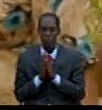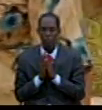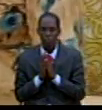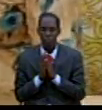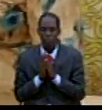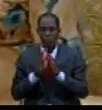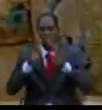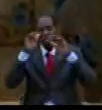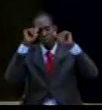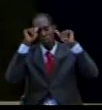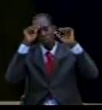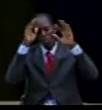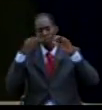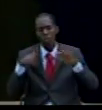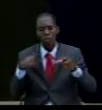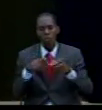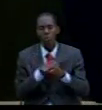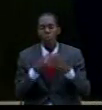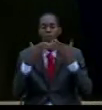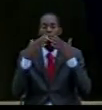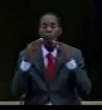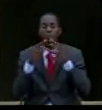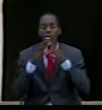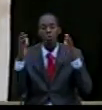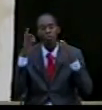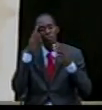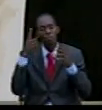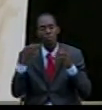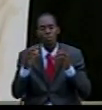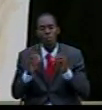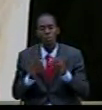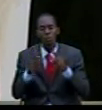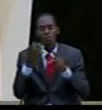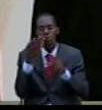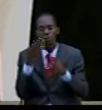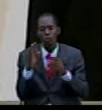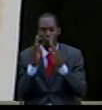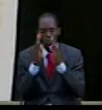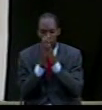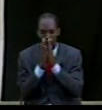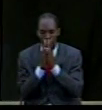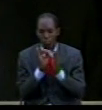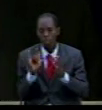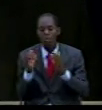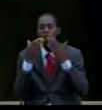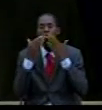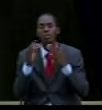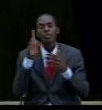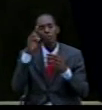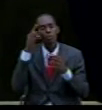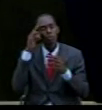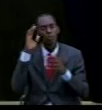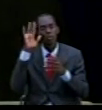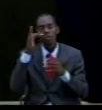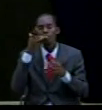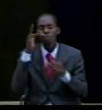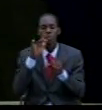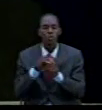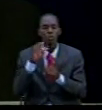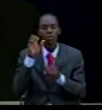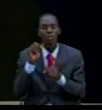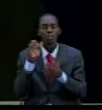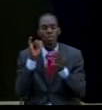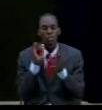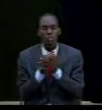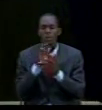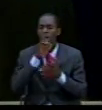Father, we thank you very much for the privilege of praying. Thank you because of your promises that assured